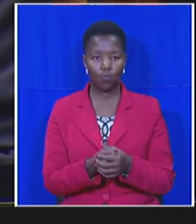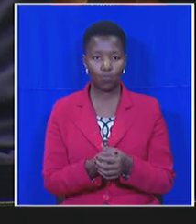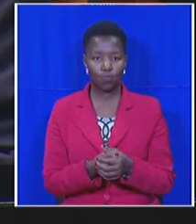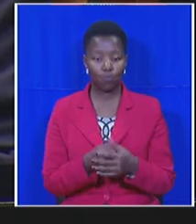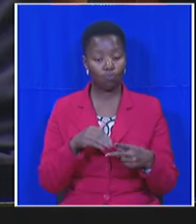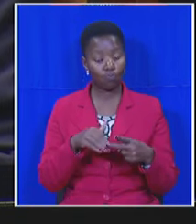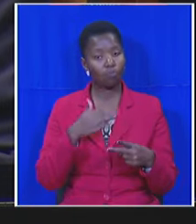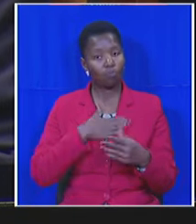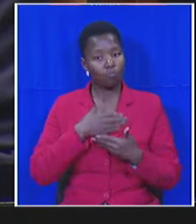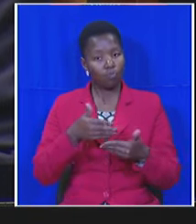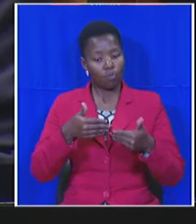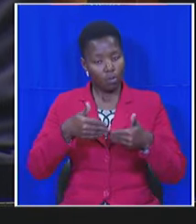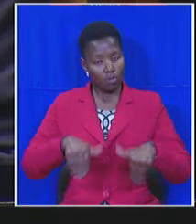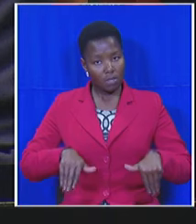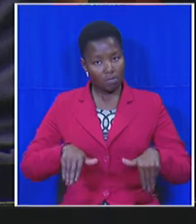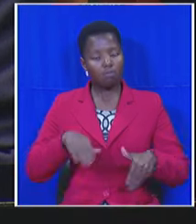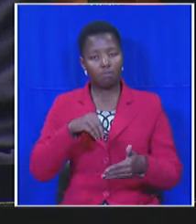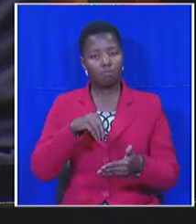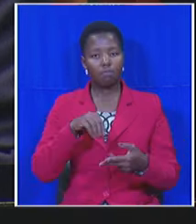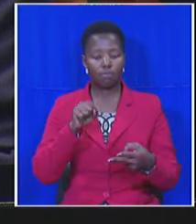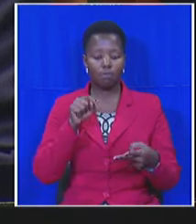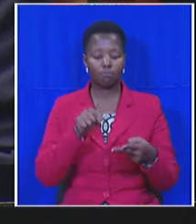Those wishing to abstain, press the abstain button.